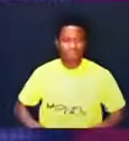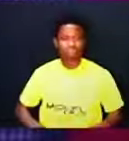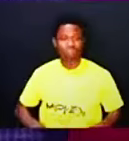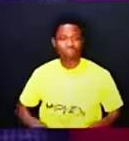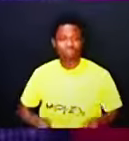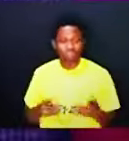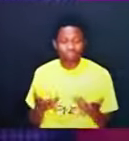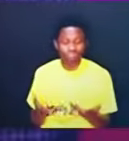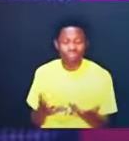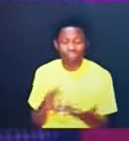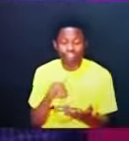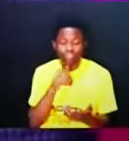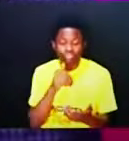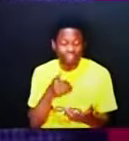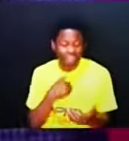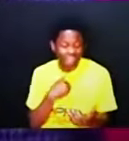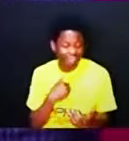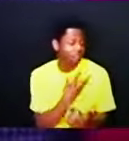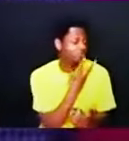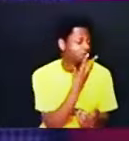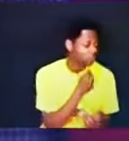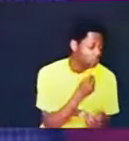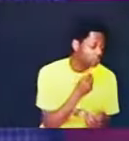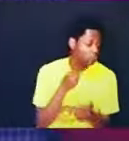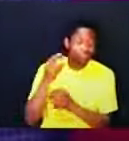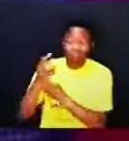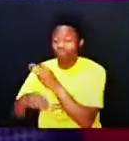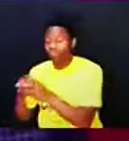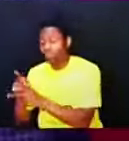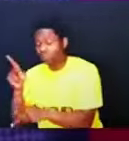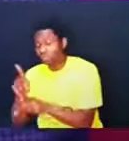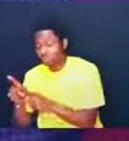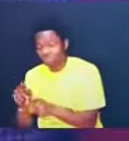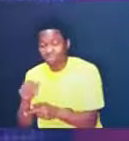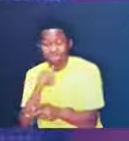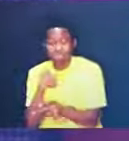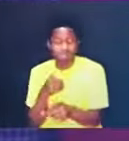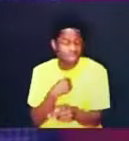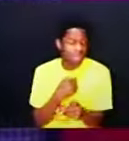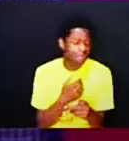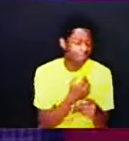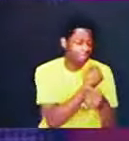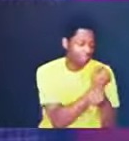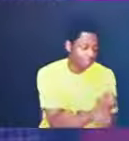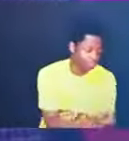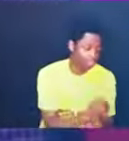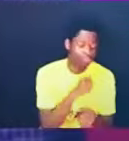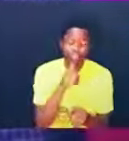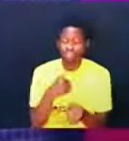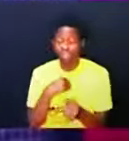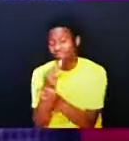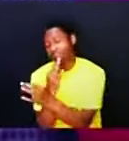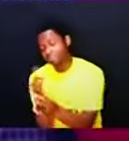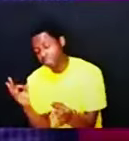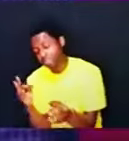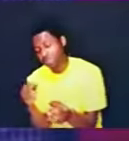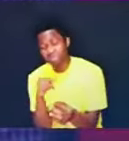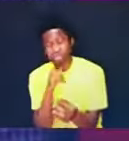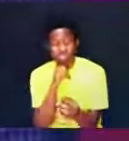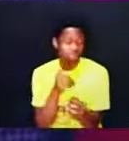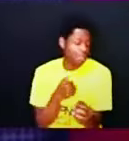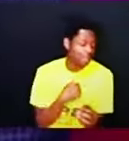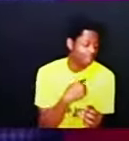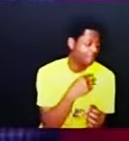is neither Jew nor Gentile, neither slave nor free. Nor is there male of